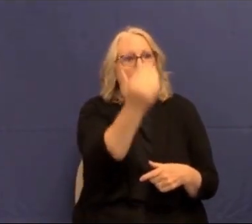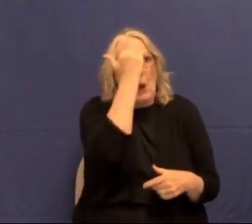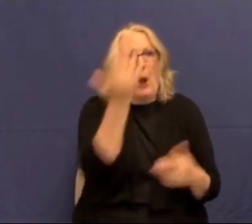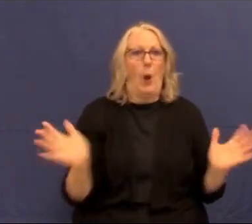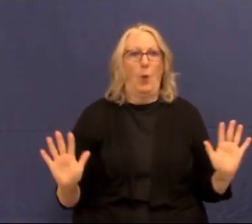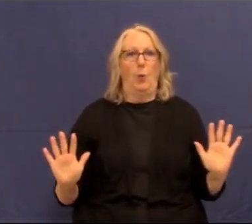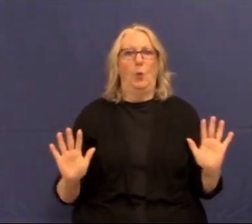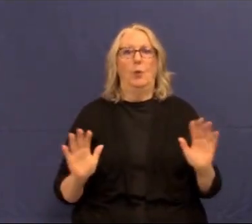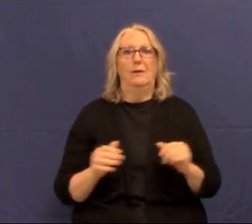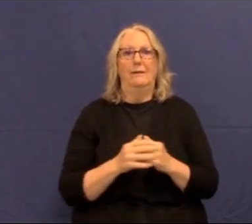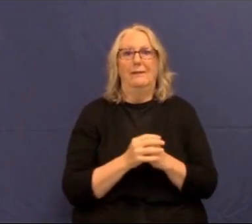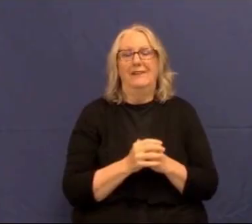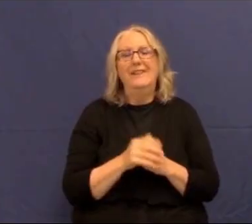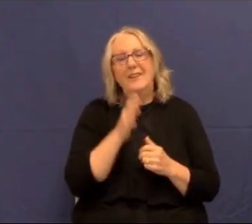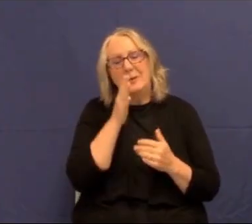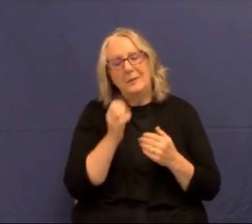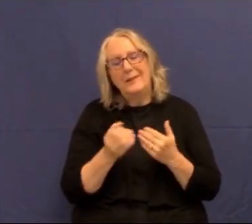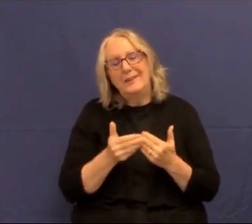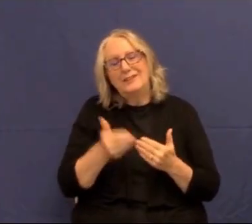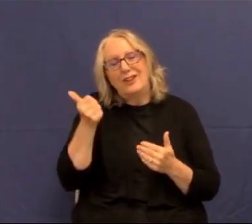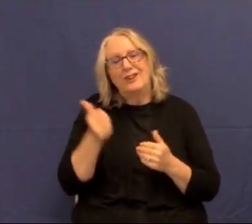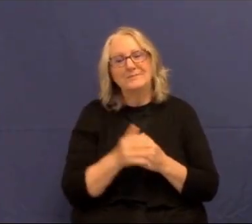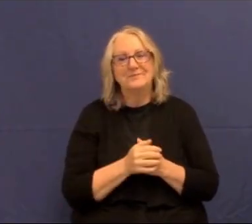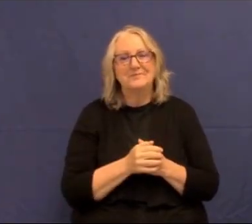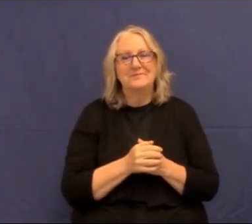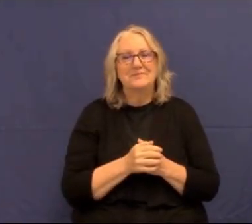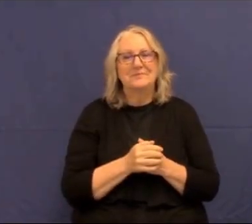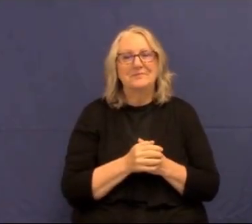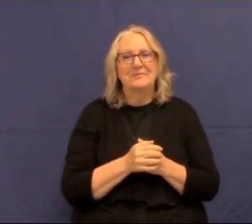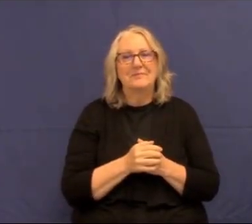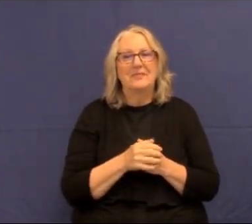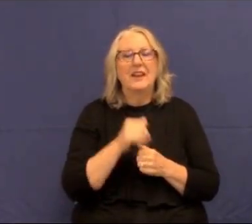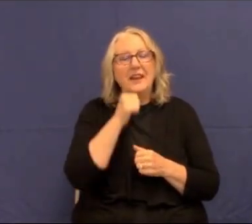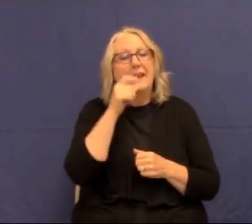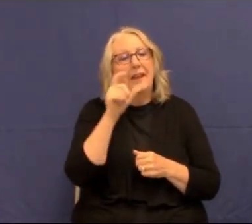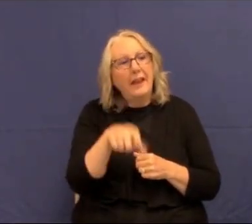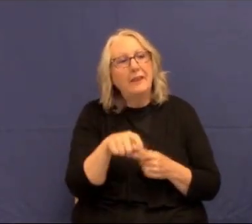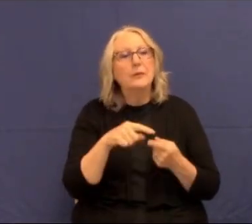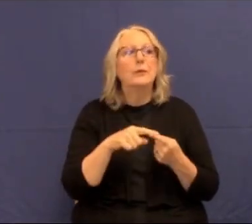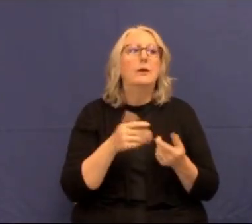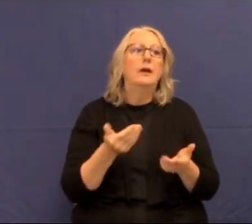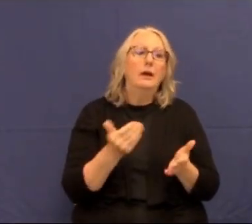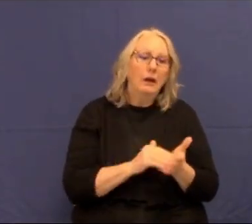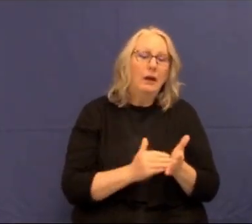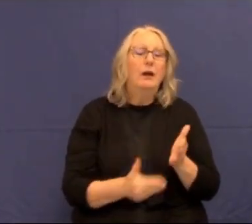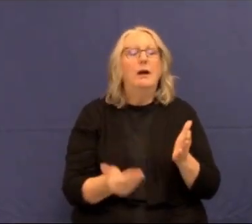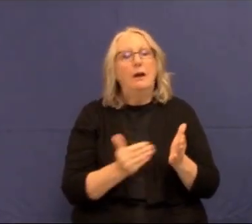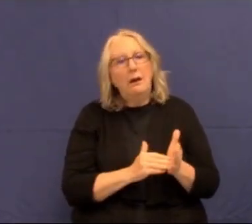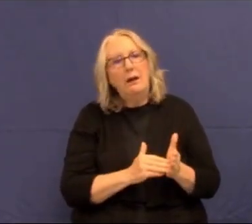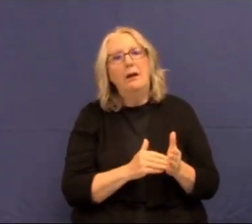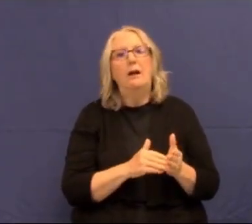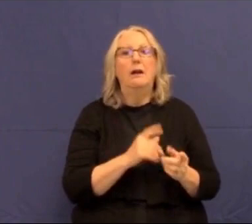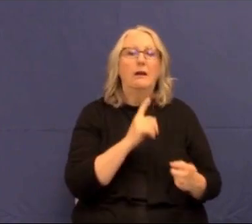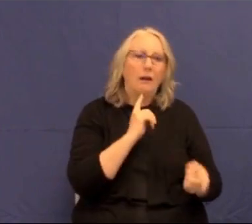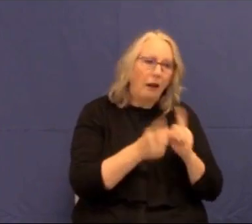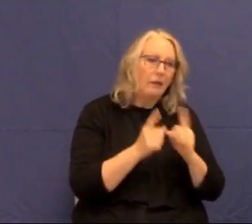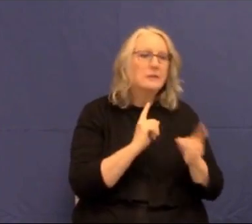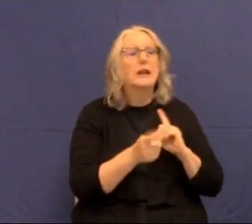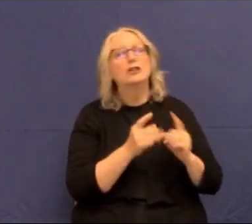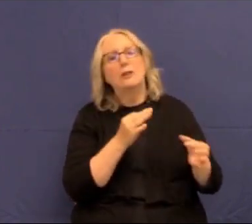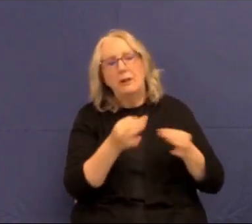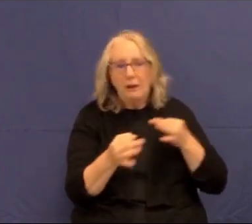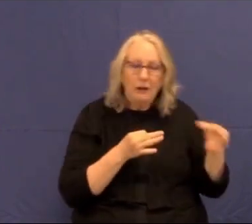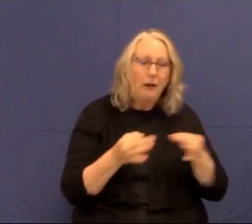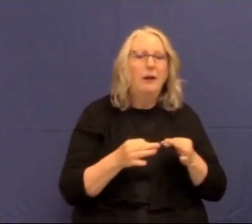I wish they would just know. Like it was just it would be easier, to not have to have those crucial conversations.